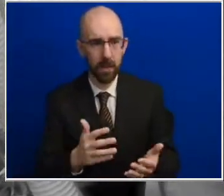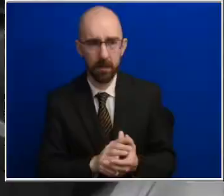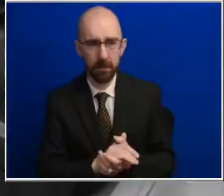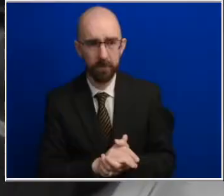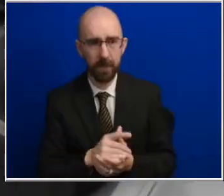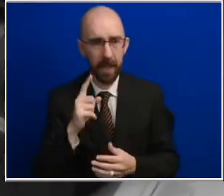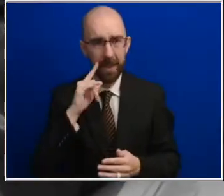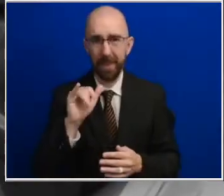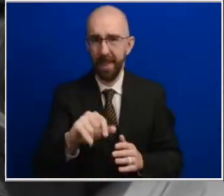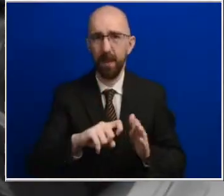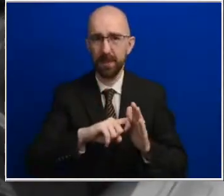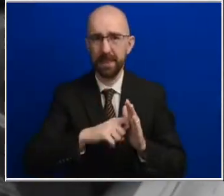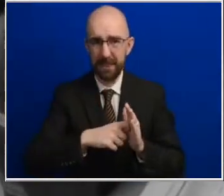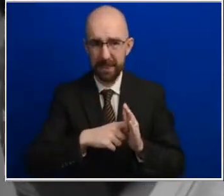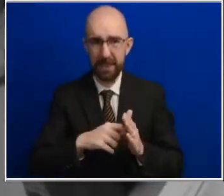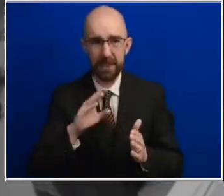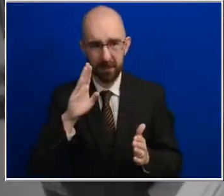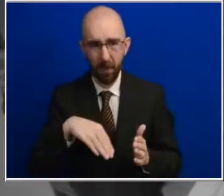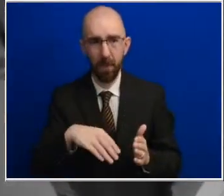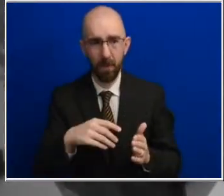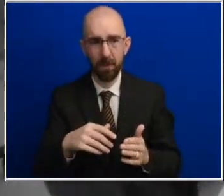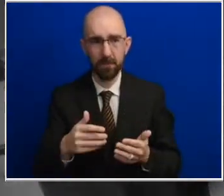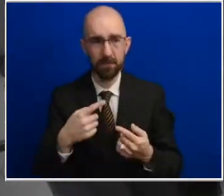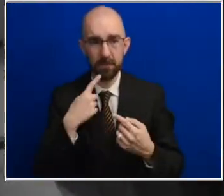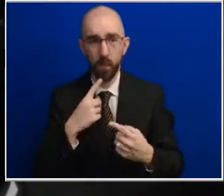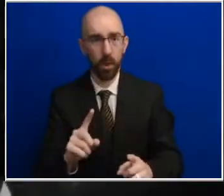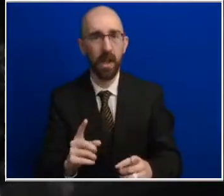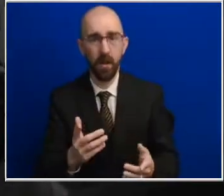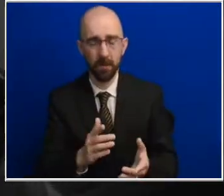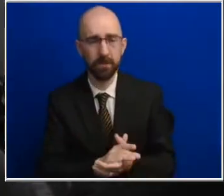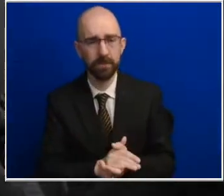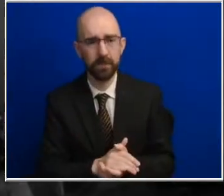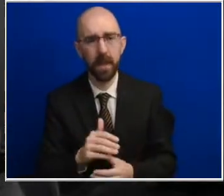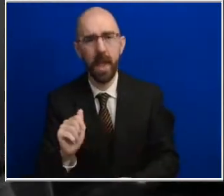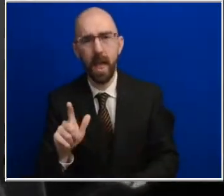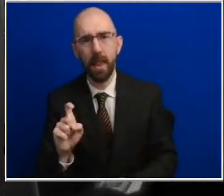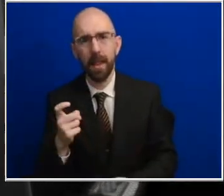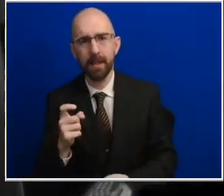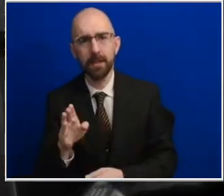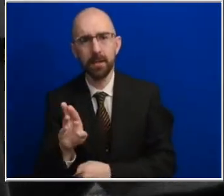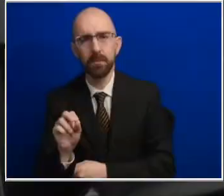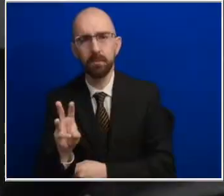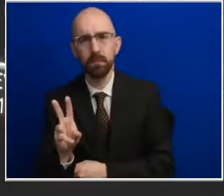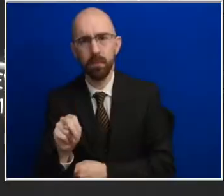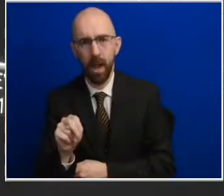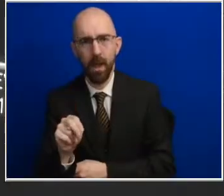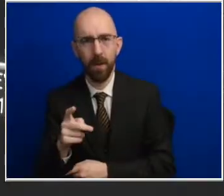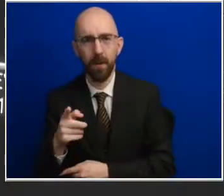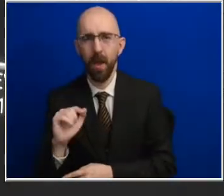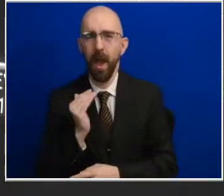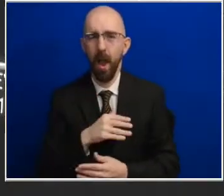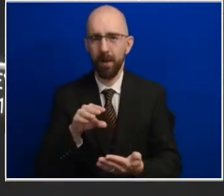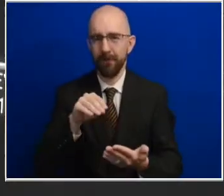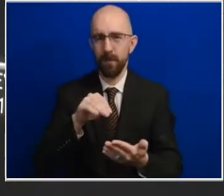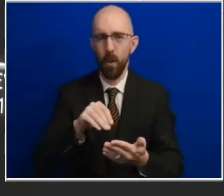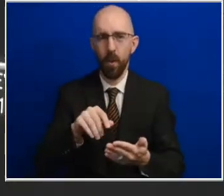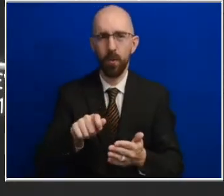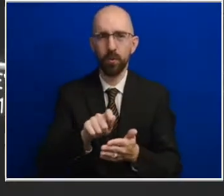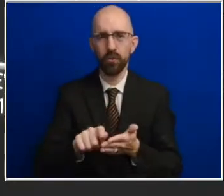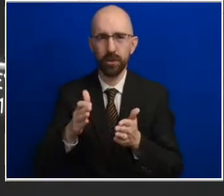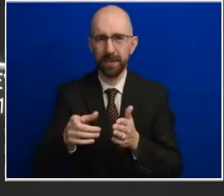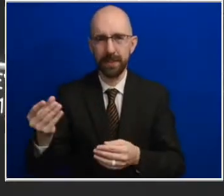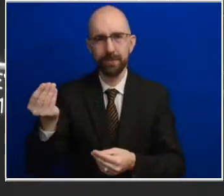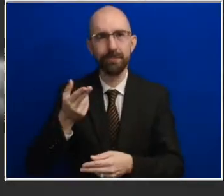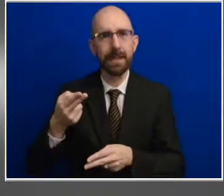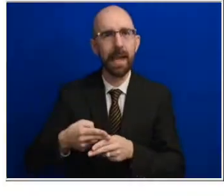and, and it ended up working. Alex Brown, one of our photojournalists, just told me the name of the